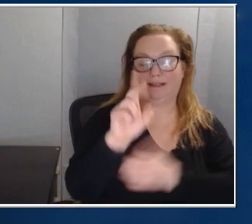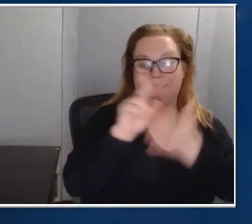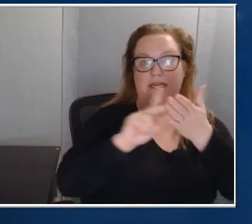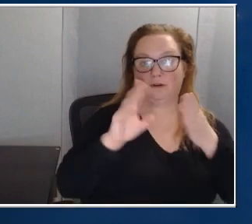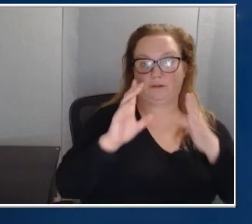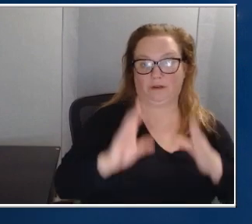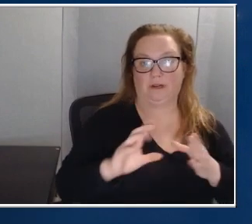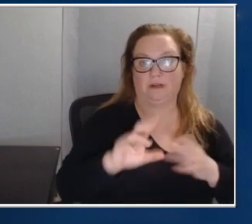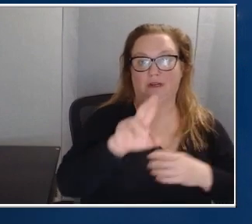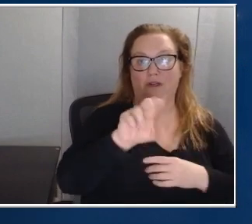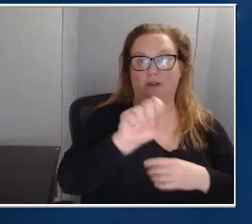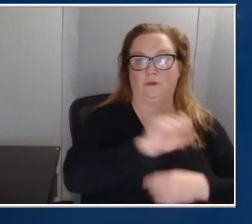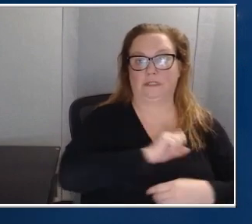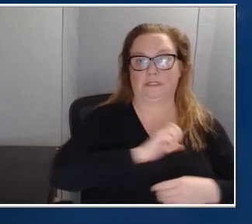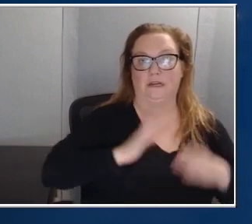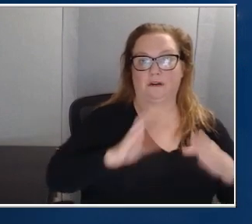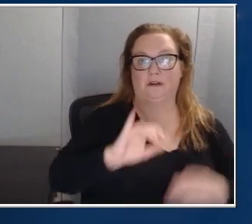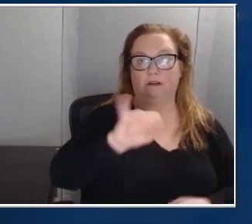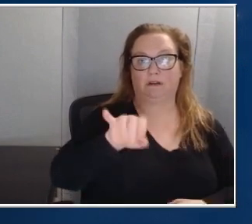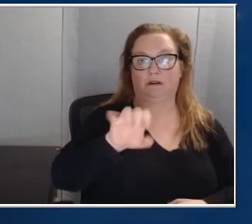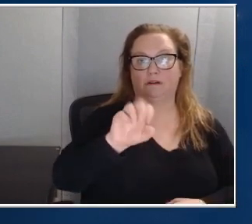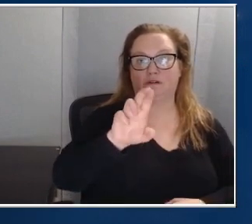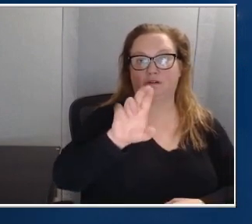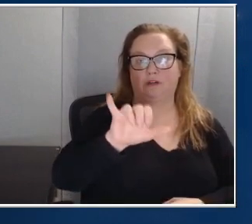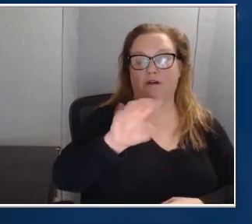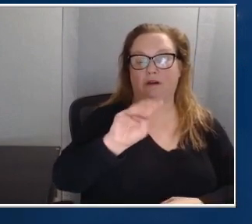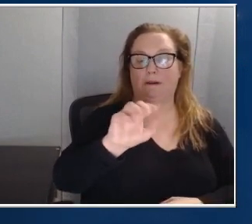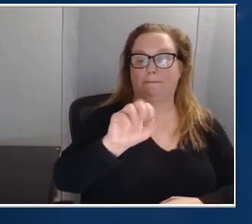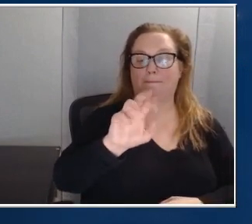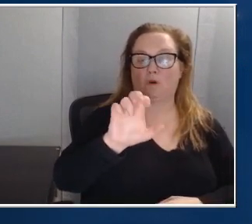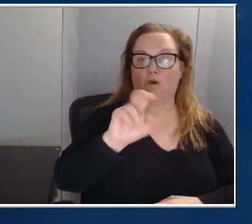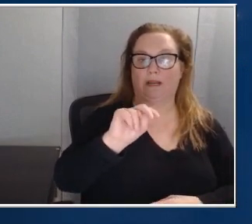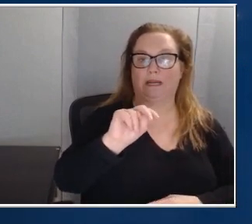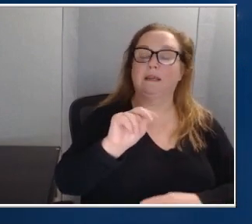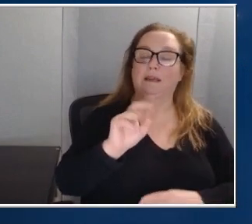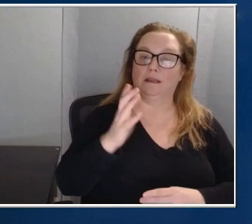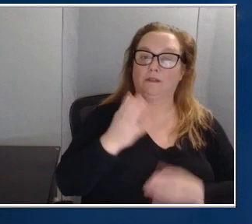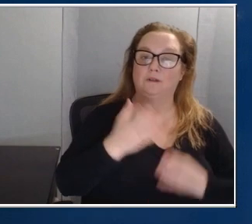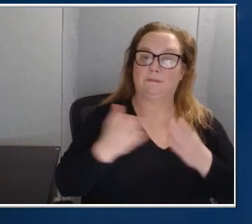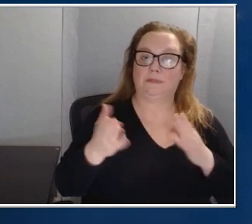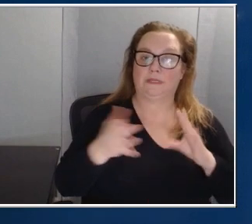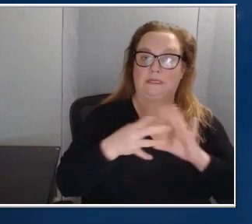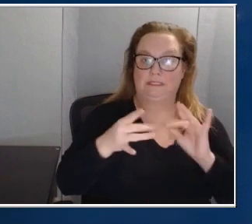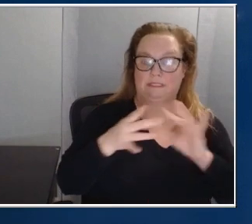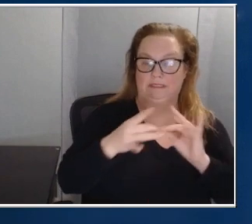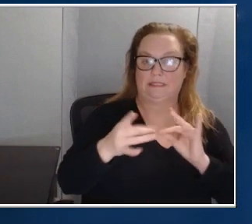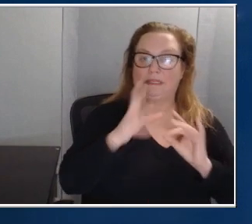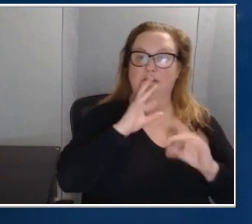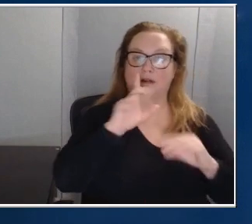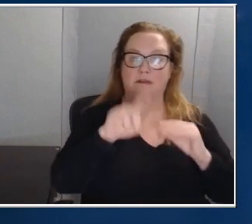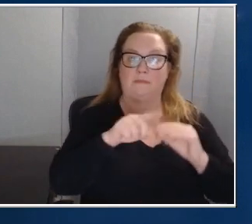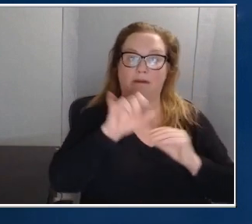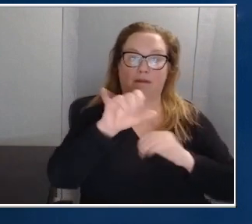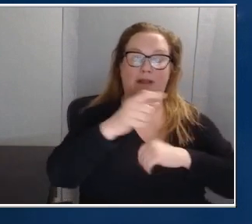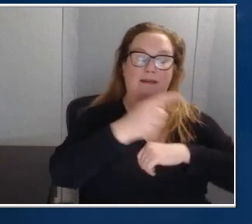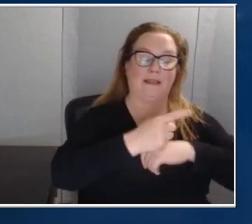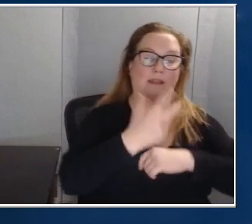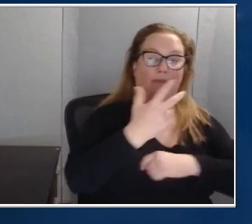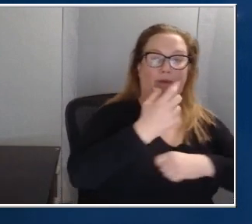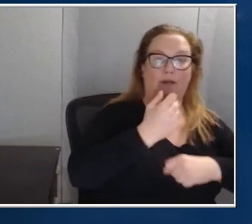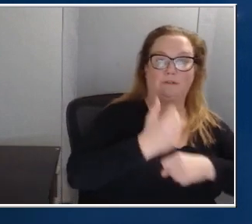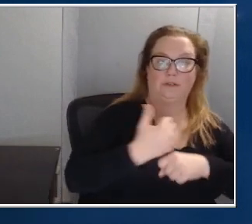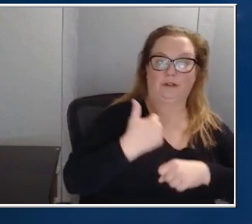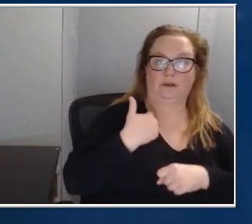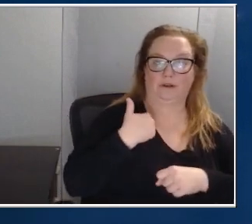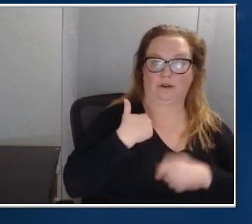Senator Jerry Moran from Kansas. Here are some of the insightful things Dr. Norman shared with us on that day, and on many